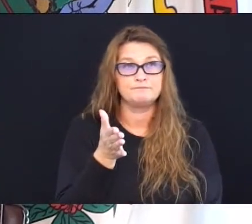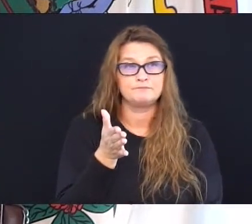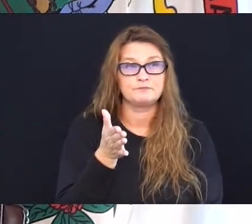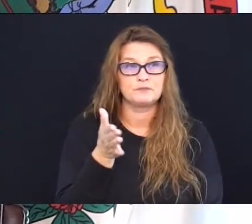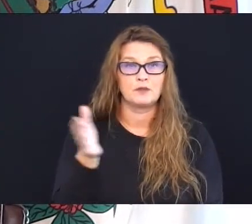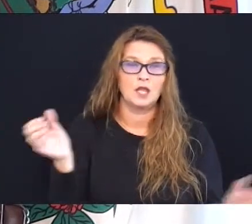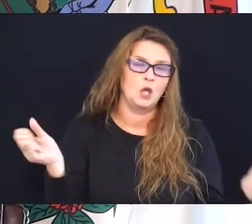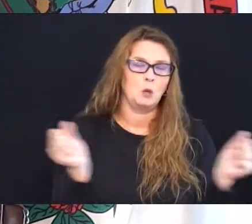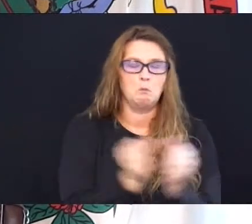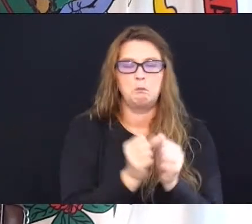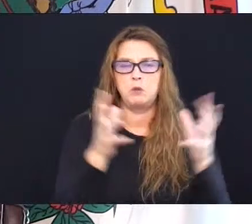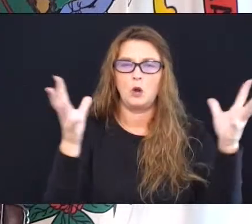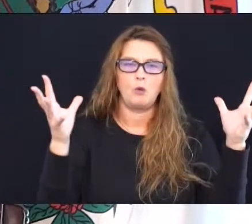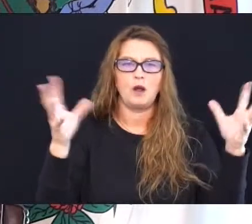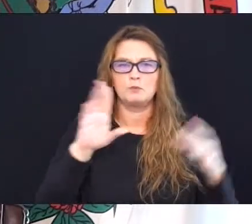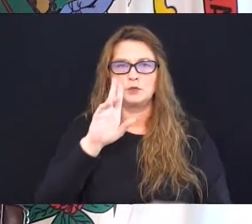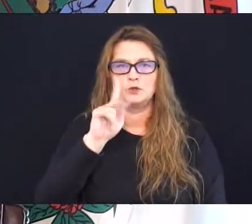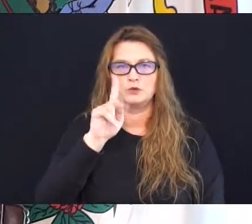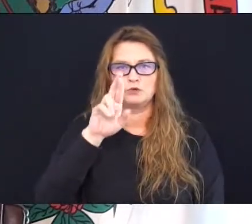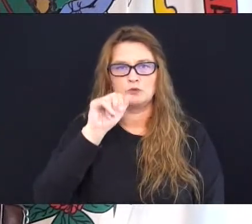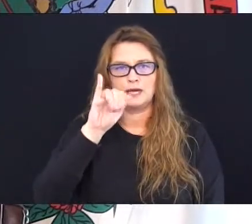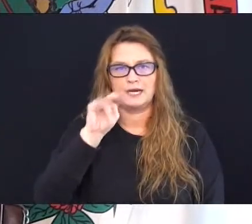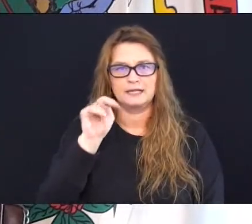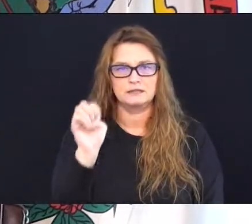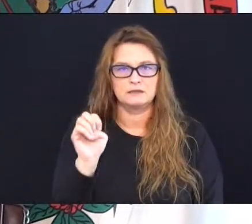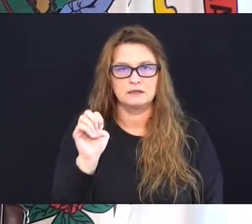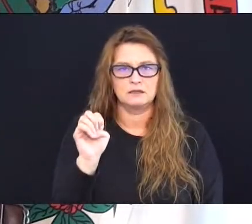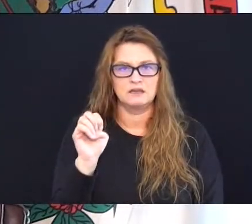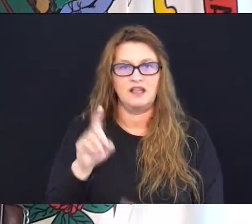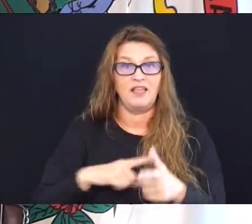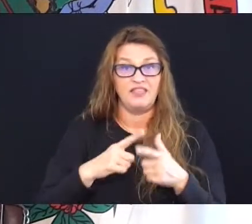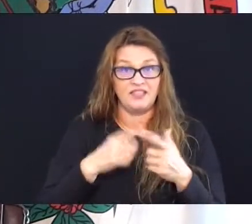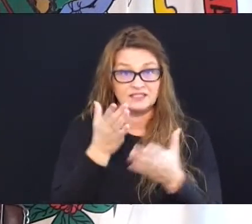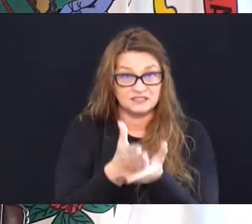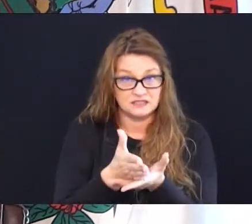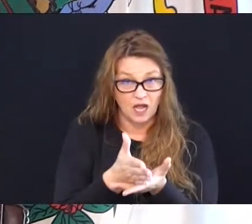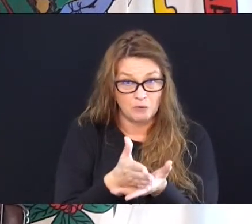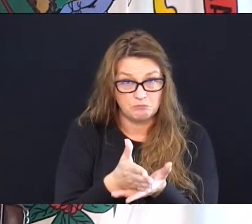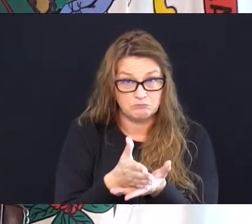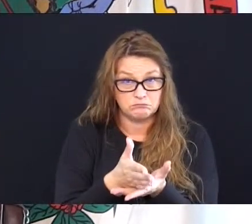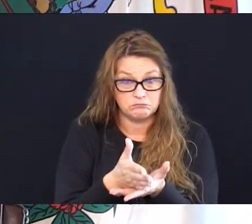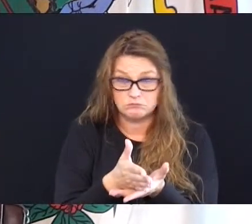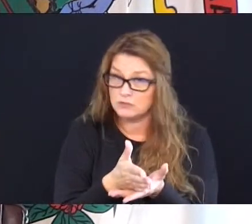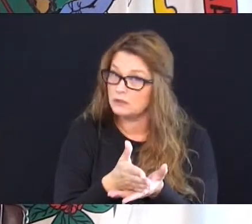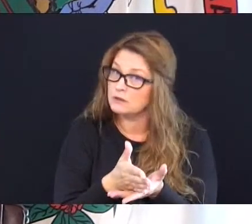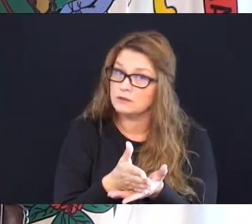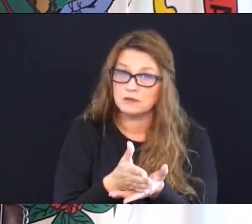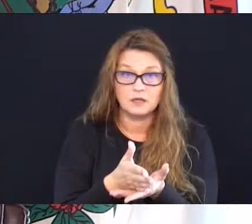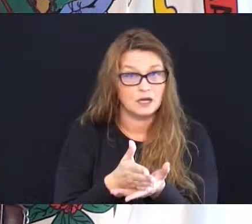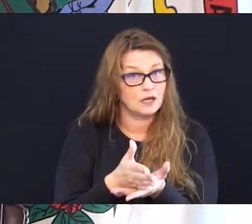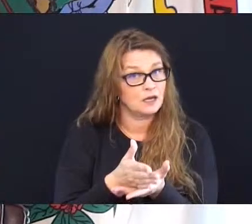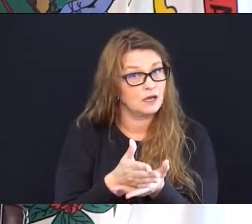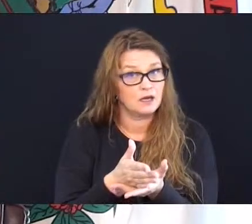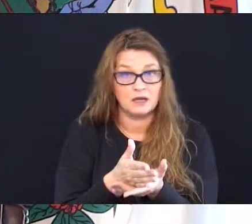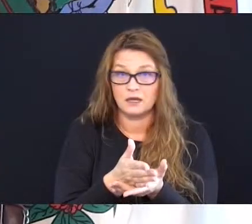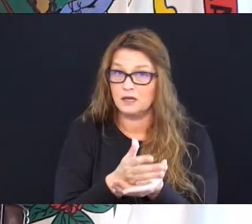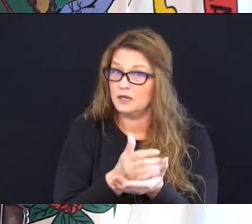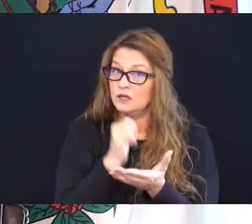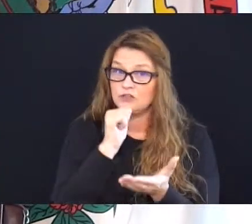Ukraine all to pieces and then just stop, why would you believe such a